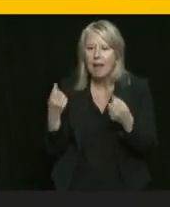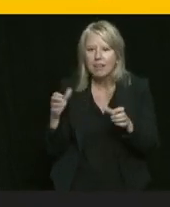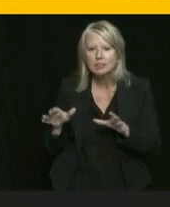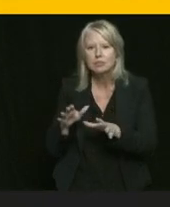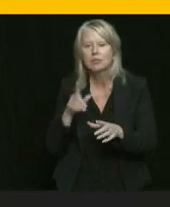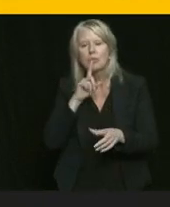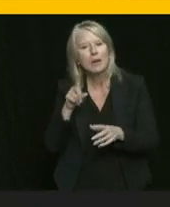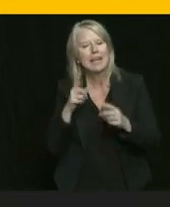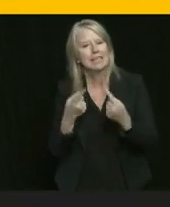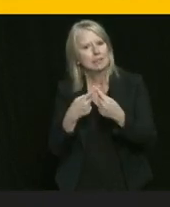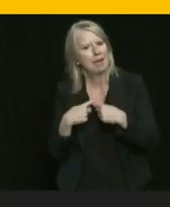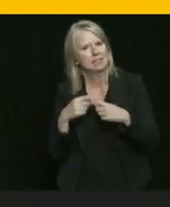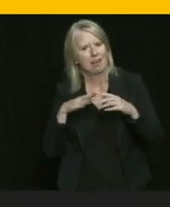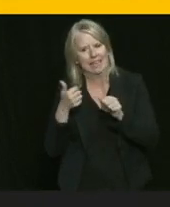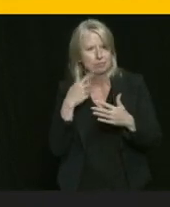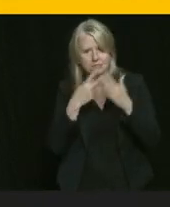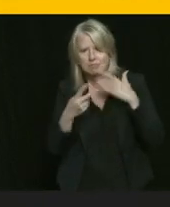what each of us does.